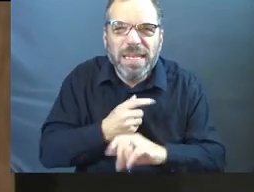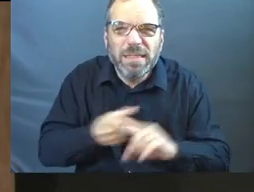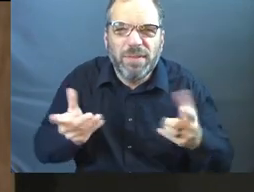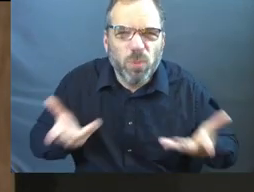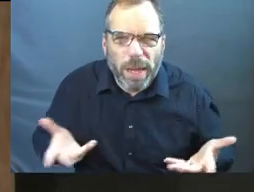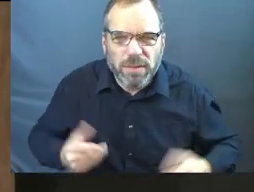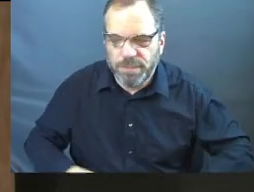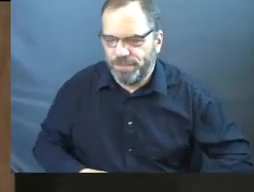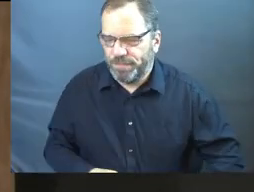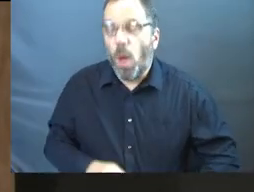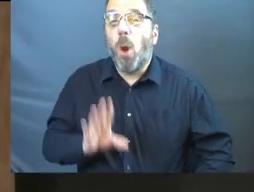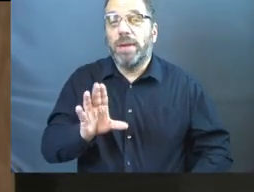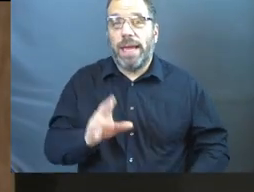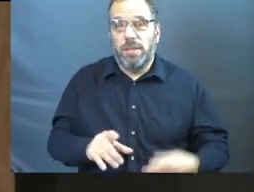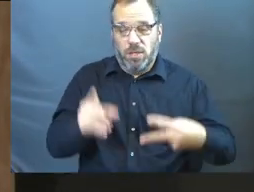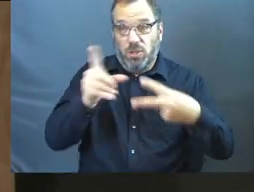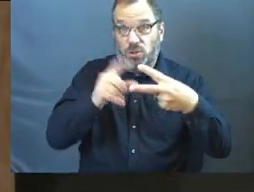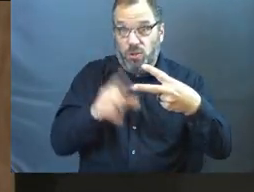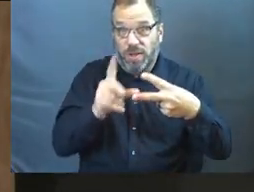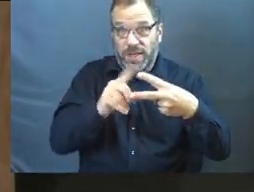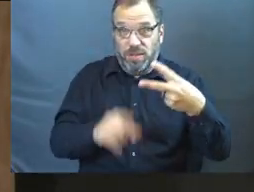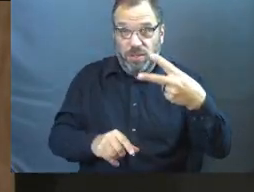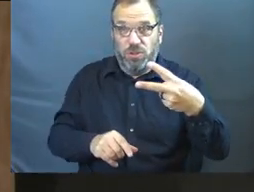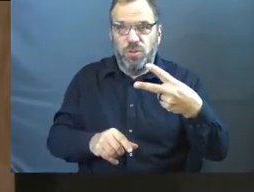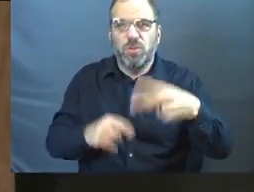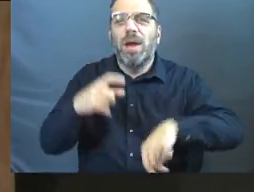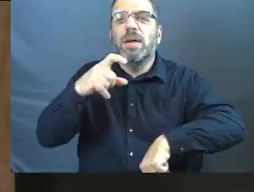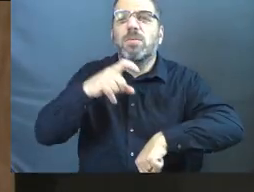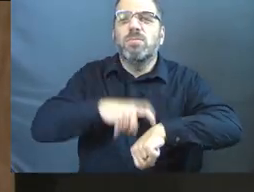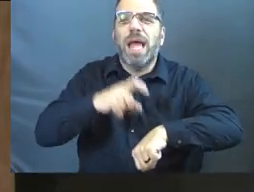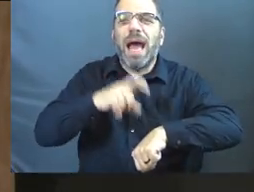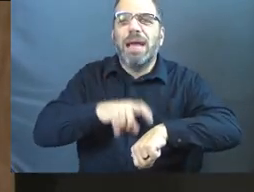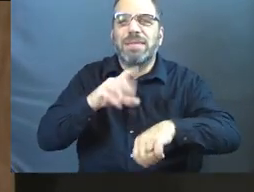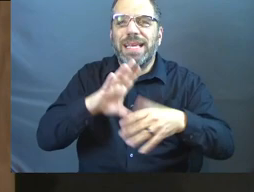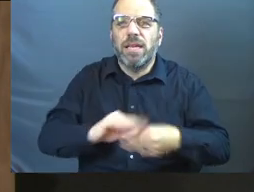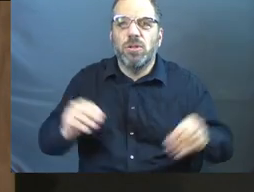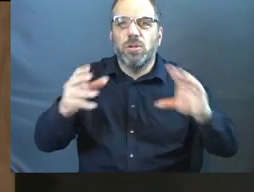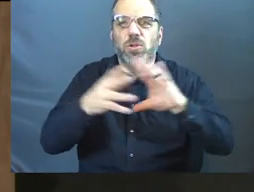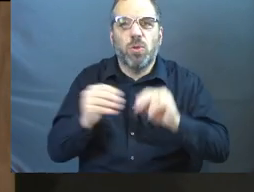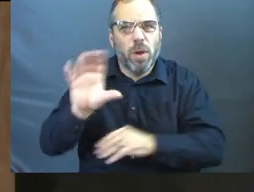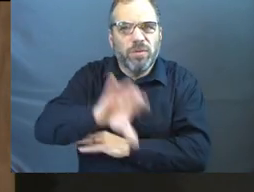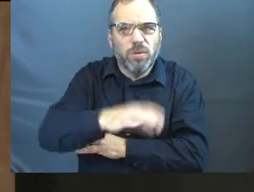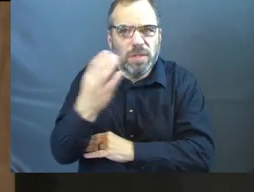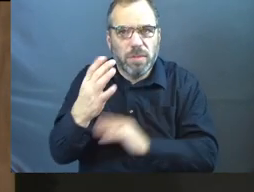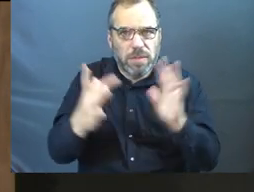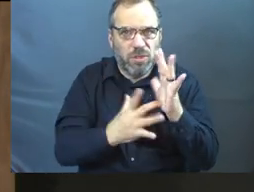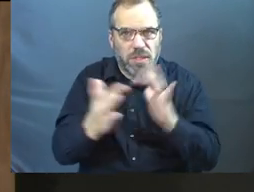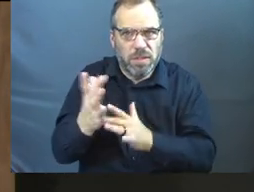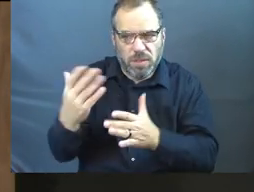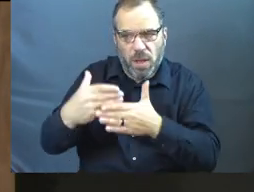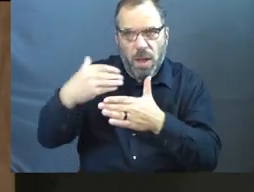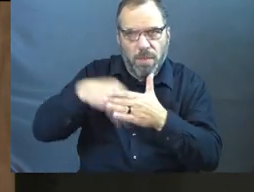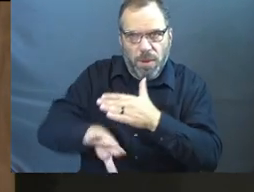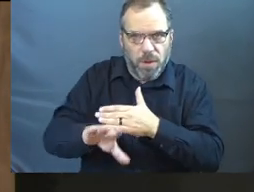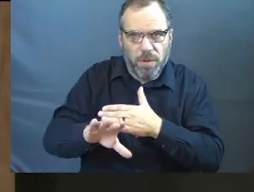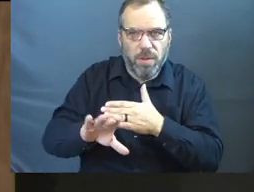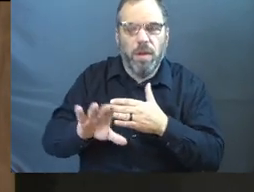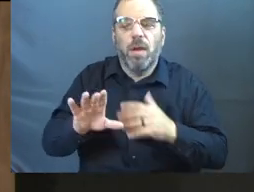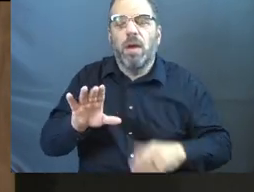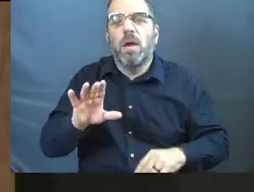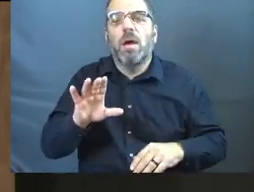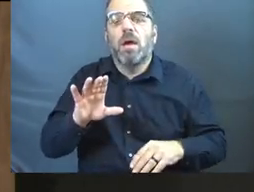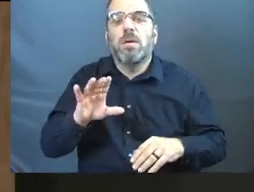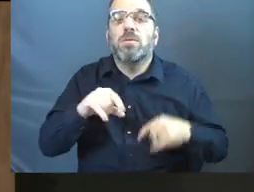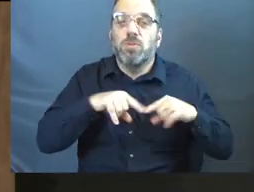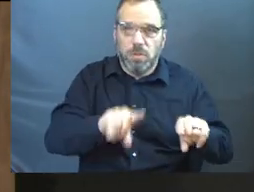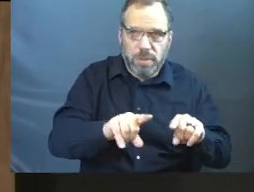difference? I want to jump into two things today. Take a look at two different moments in the story of Christmas, in the story of Jesus's birth, a little beforehand and